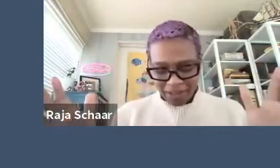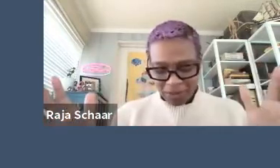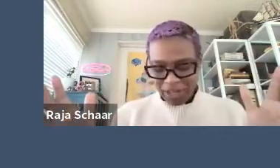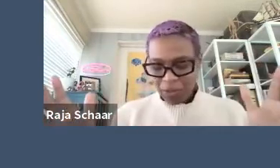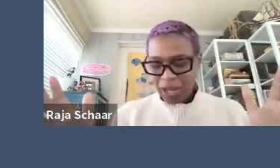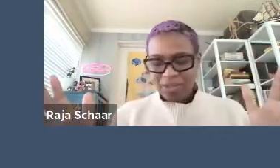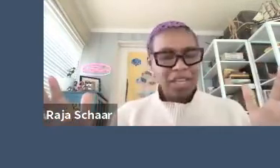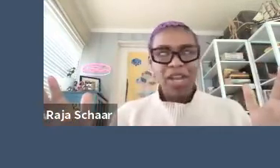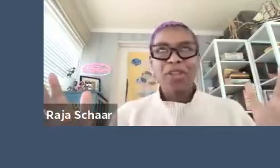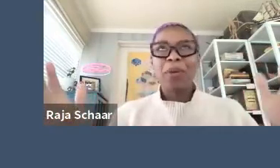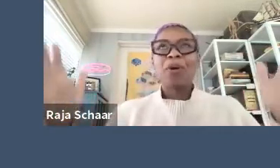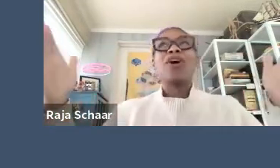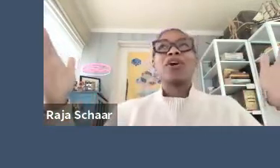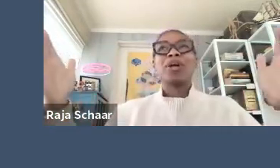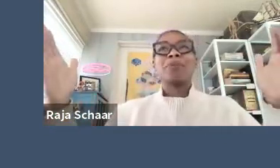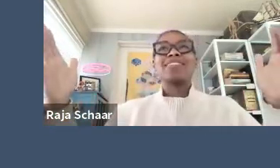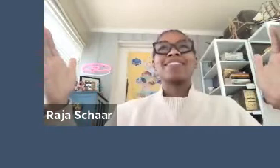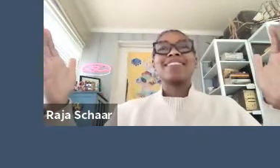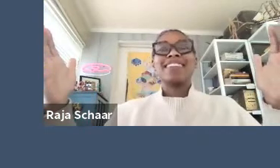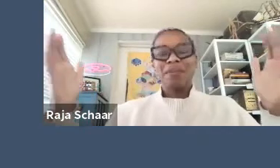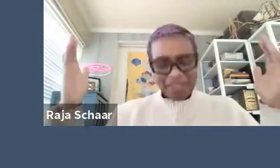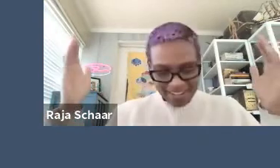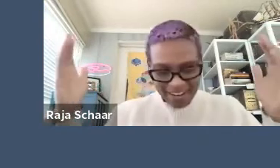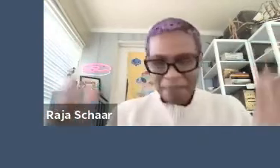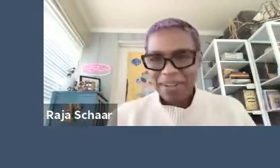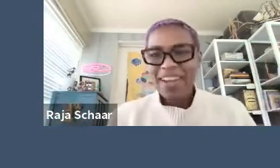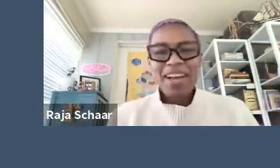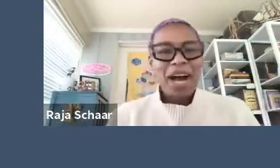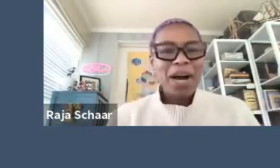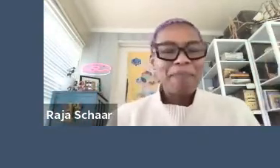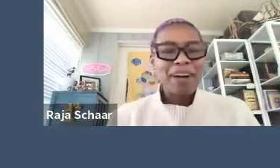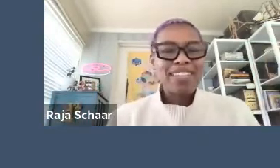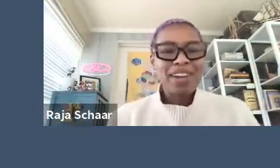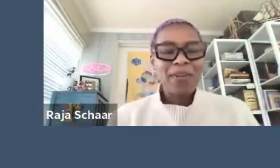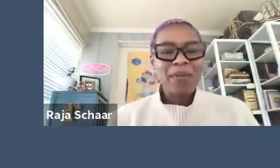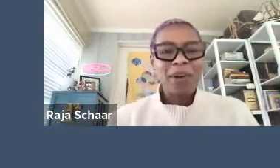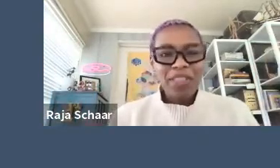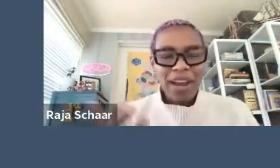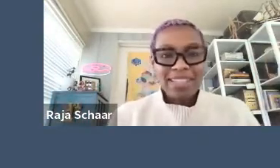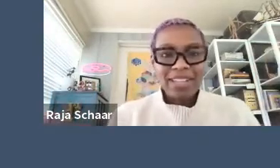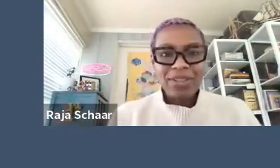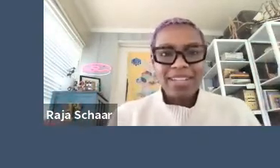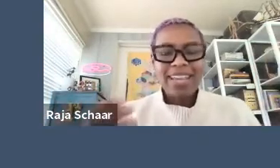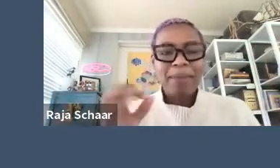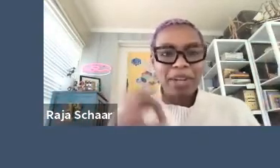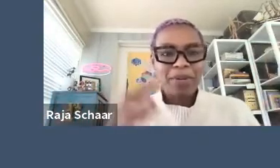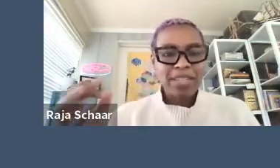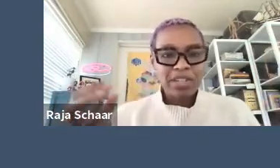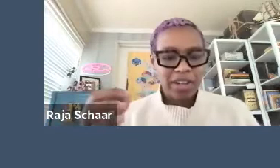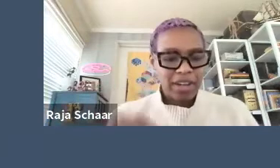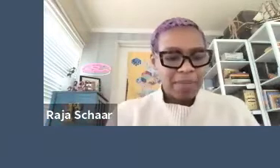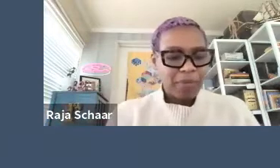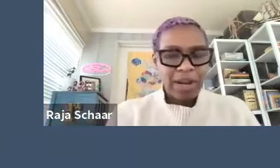felt like 2020 was the year that we were all going to embrace this idea, but that didn't happen. But so one of the ways that I do this, and I'm going